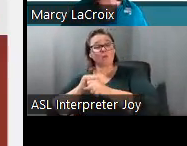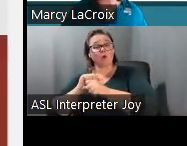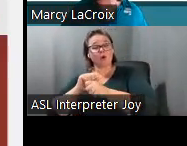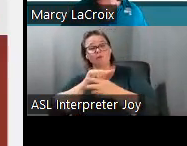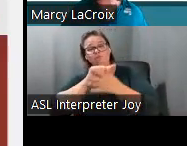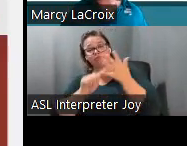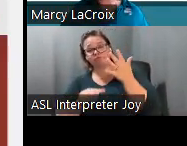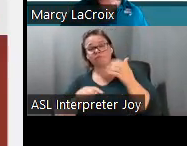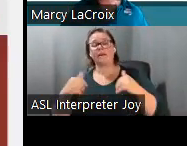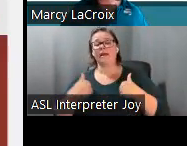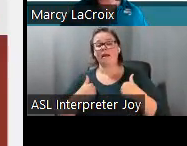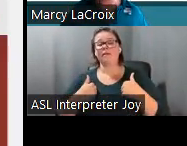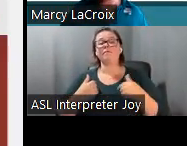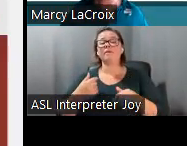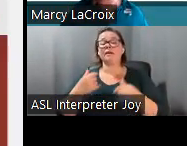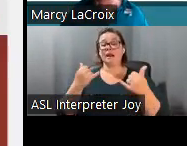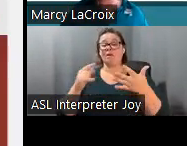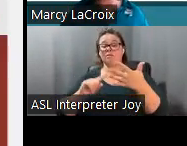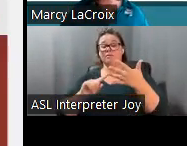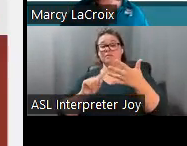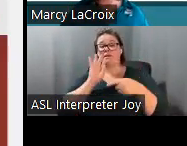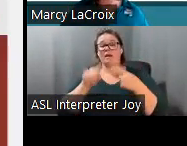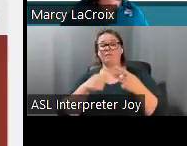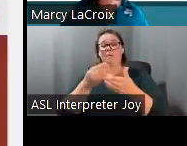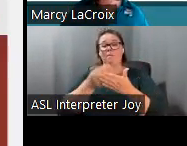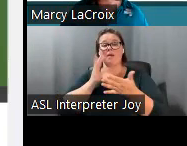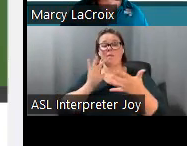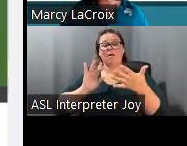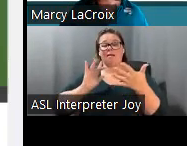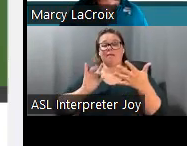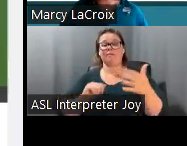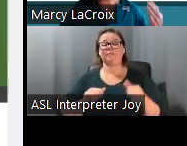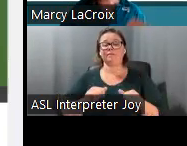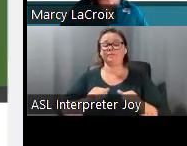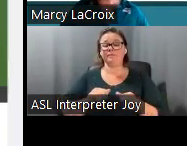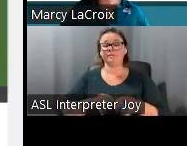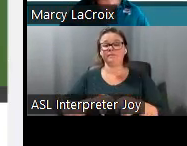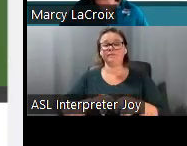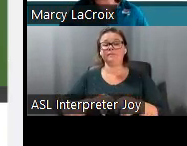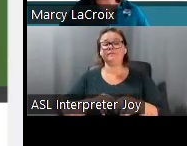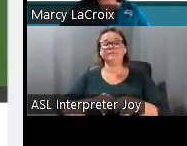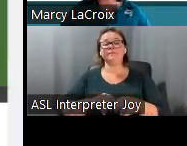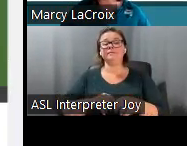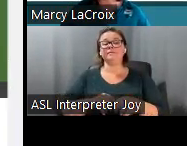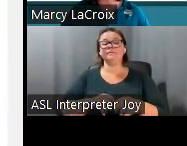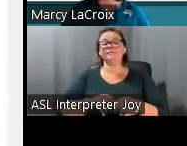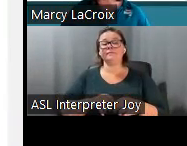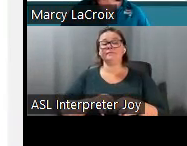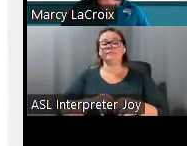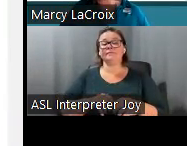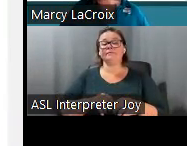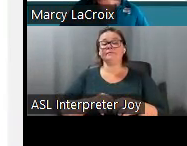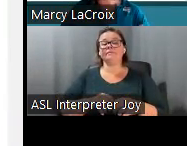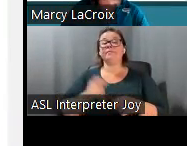because we're talking about money today, we're actually going to click into money. In any section under your